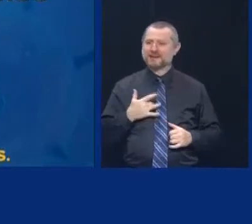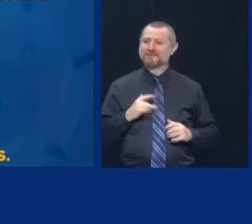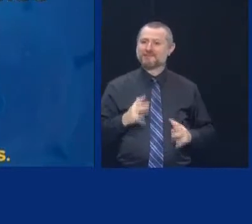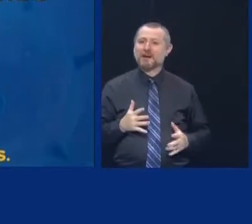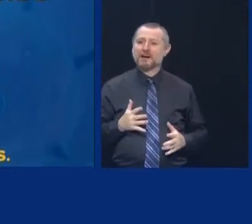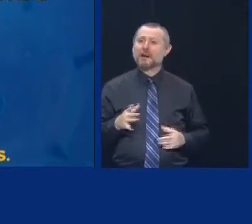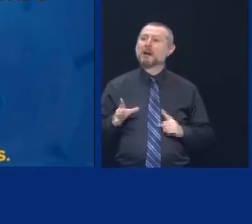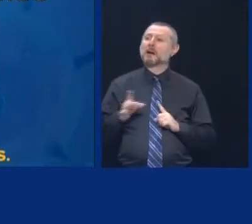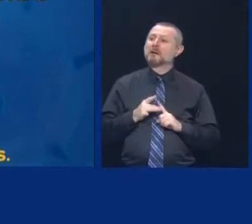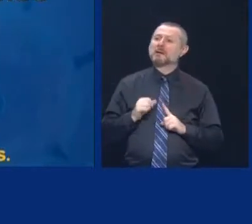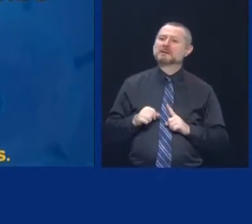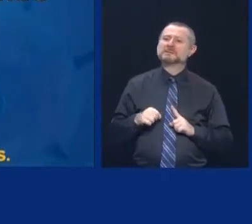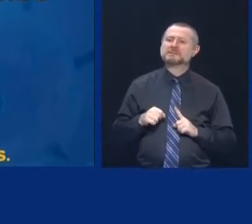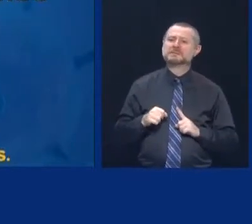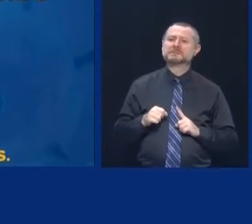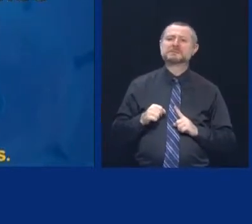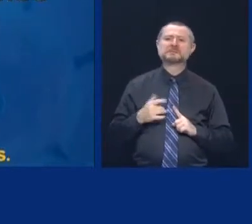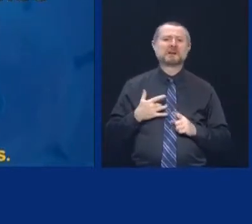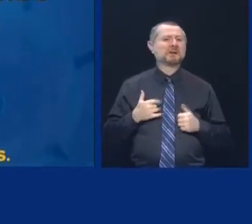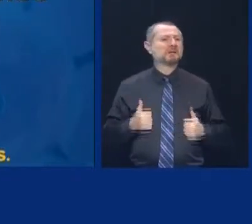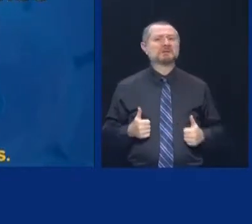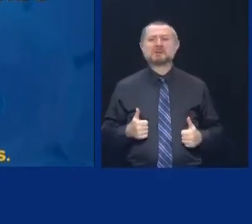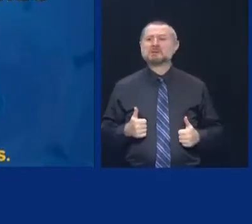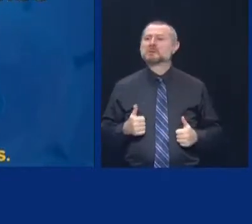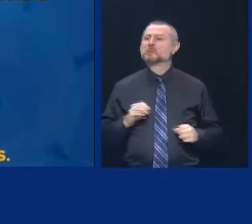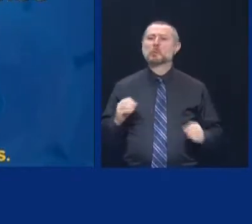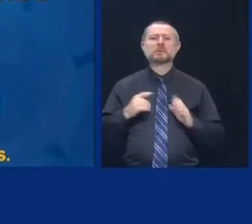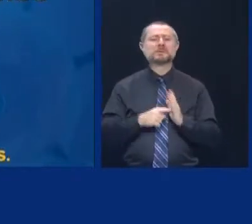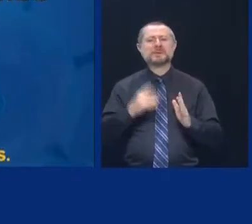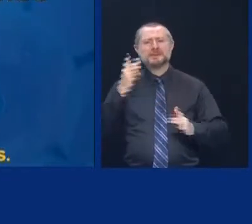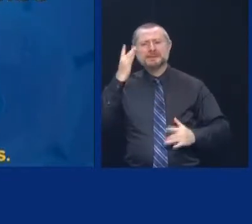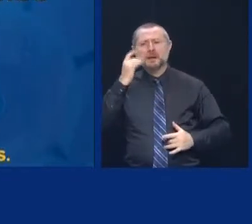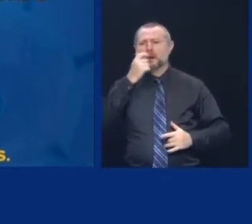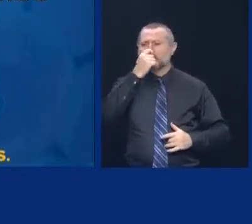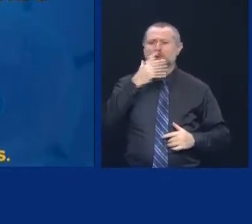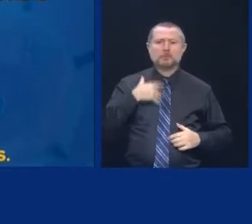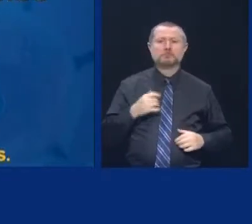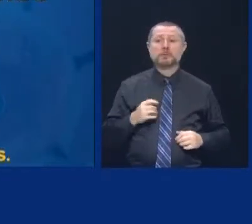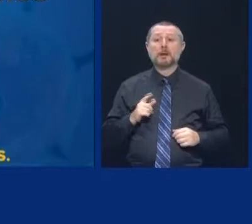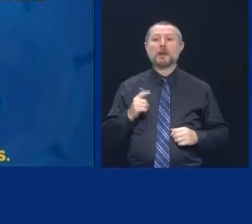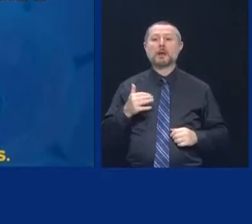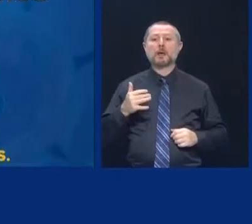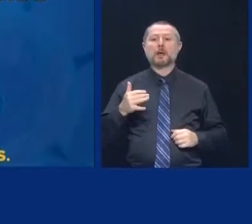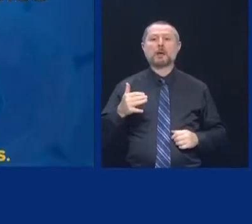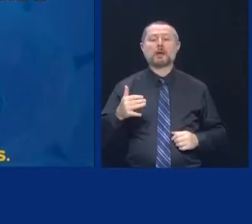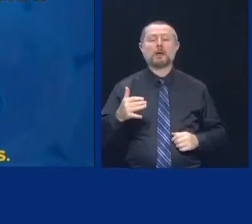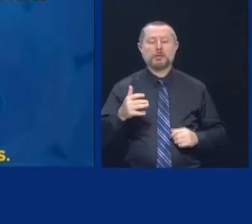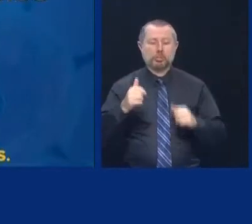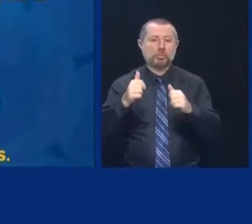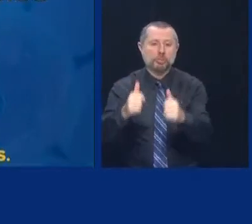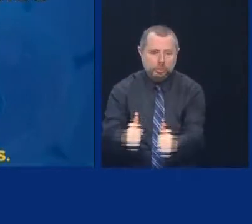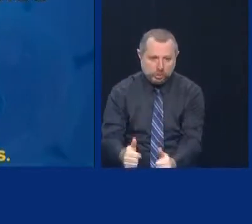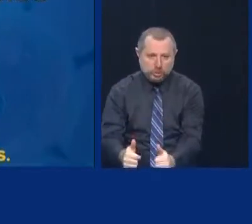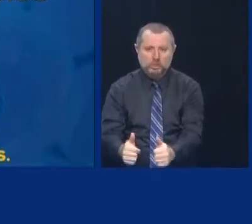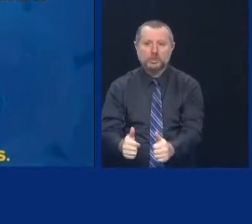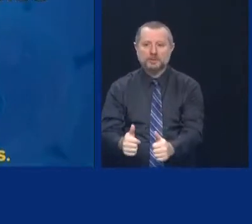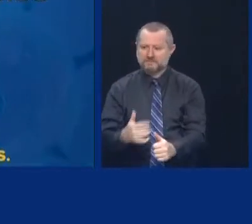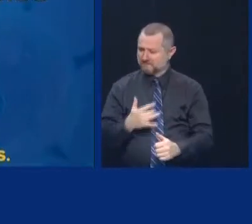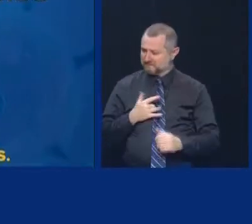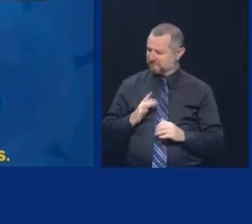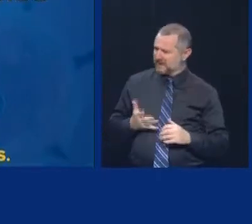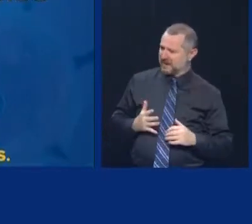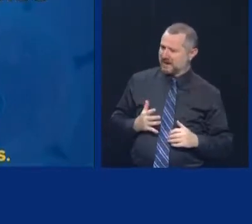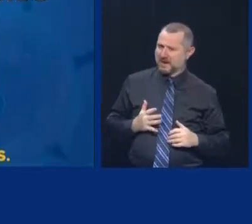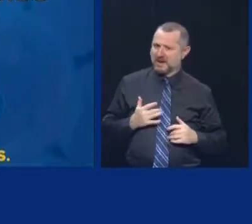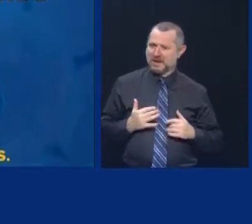COVID, you had no symptoms. I'm going to be with my family. My family's safe. My family would never